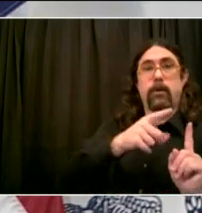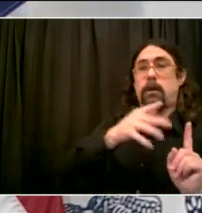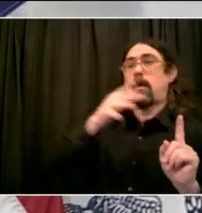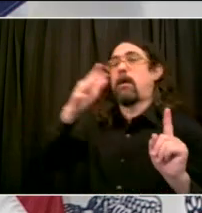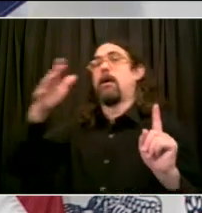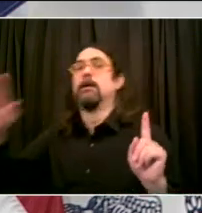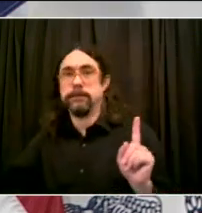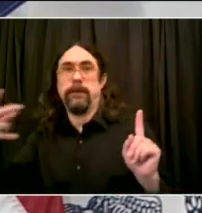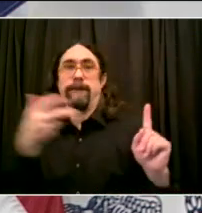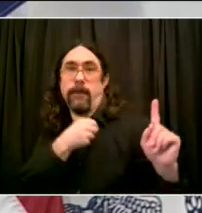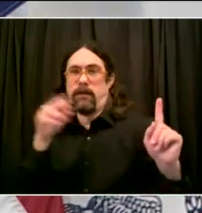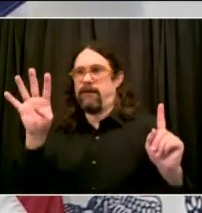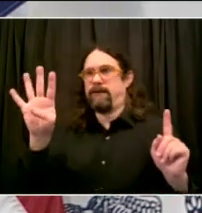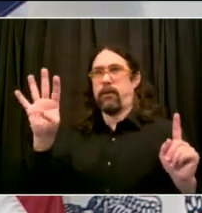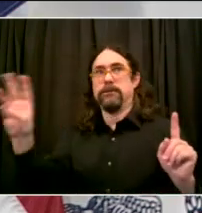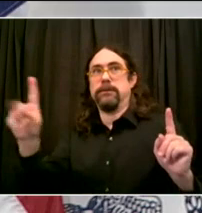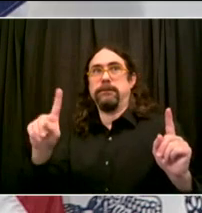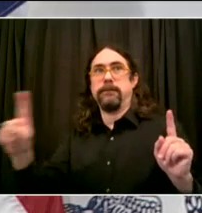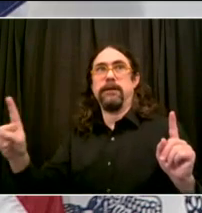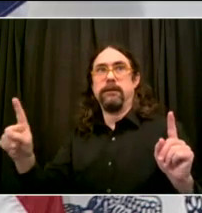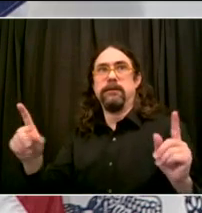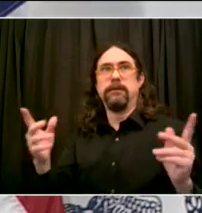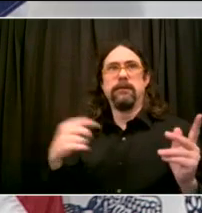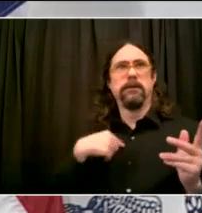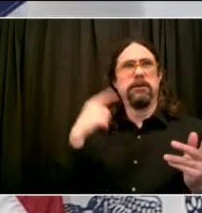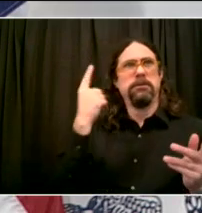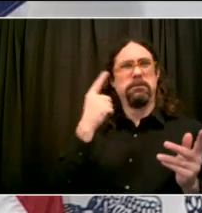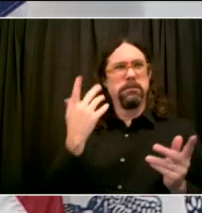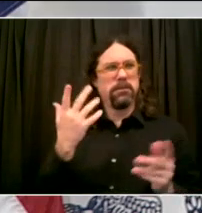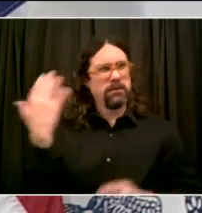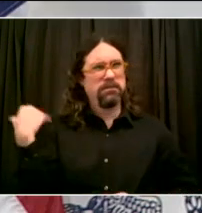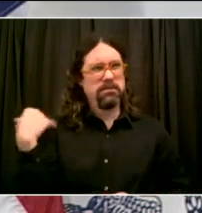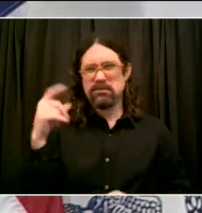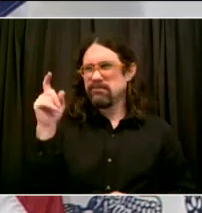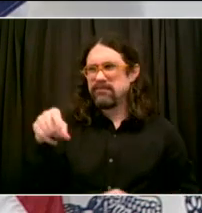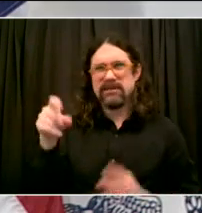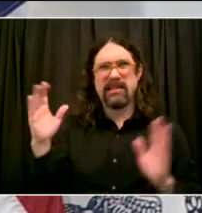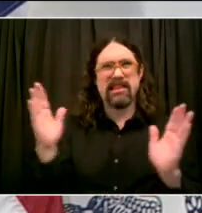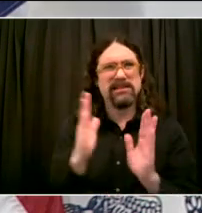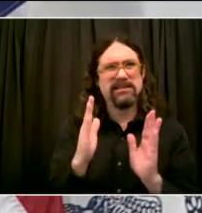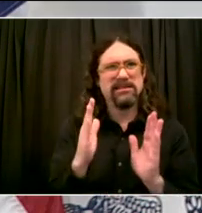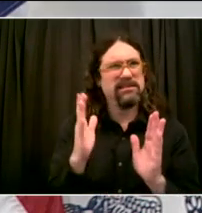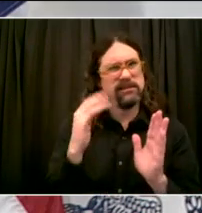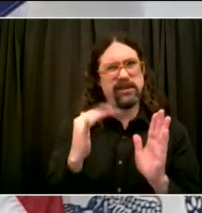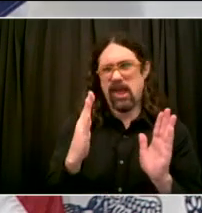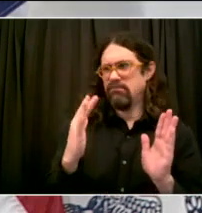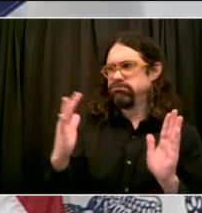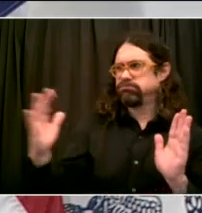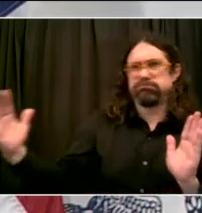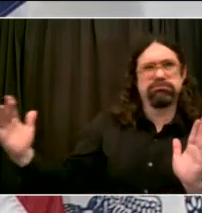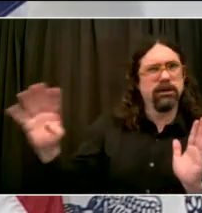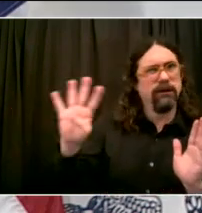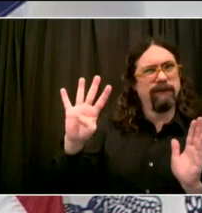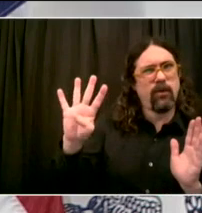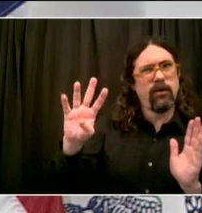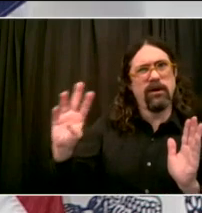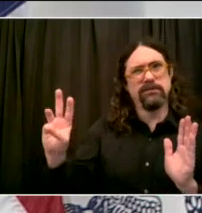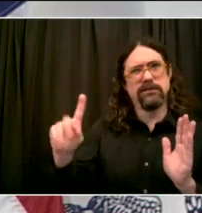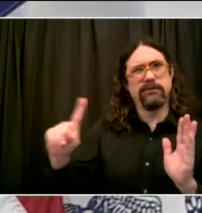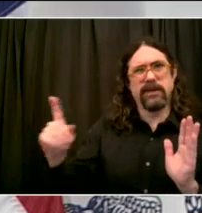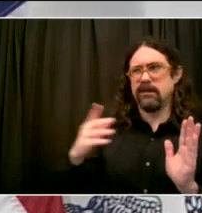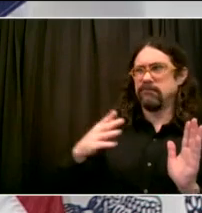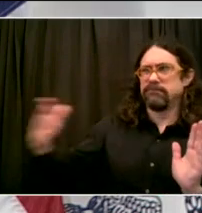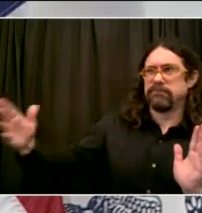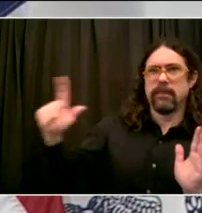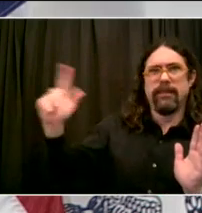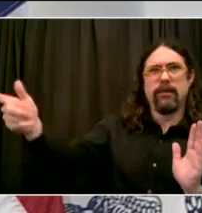this and obviously speaking out publicly. We need to free up the second doses. It just does not make sense that they're being held back. More manufacturing is